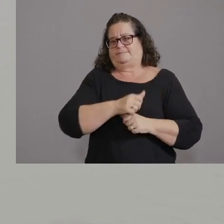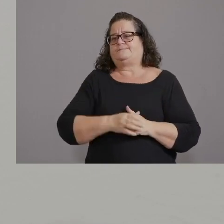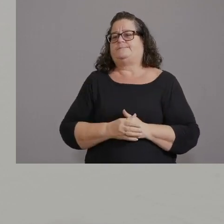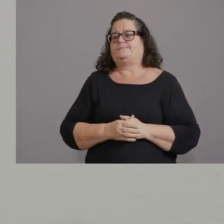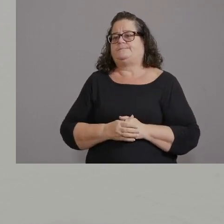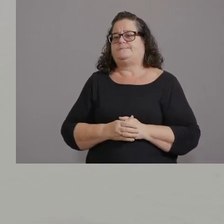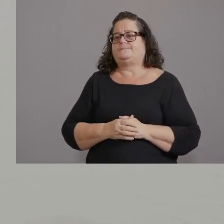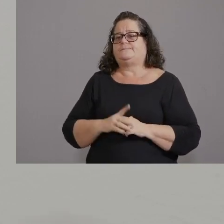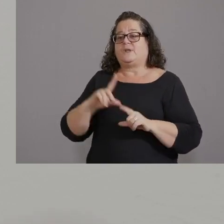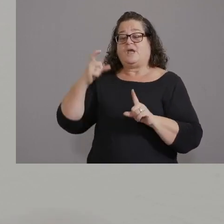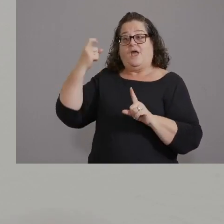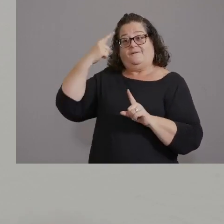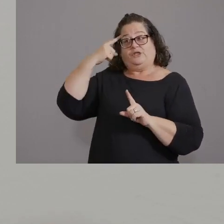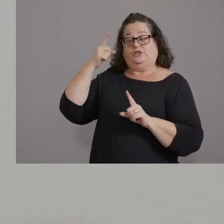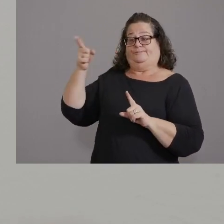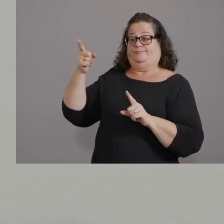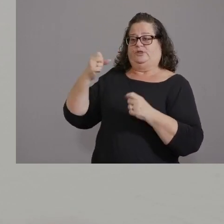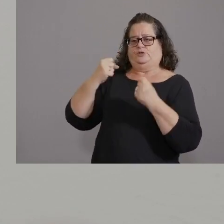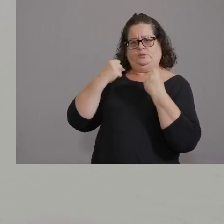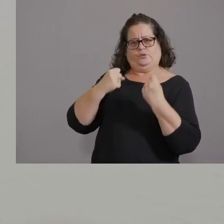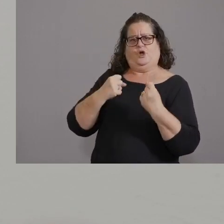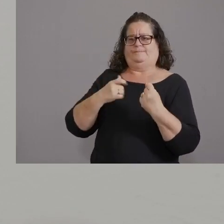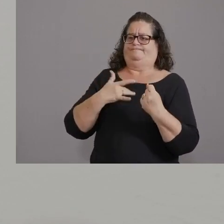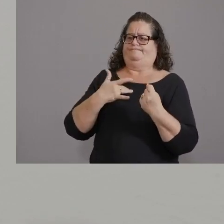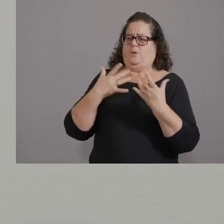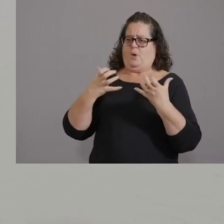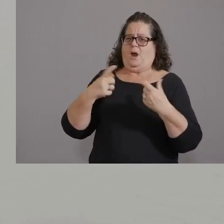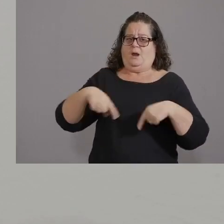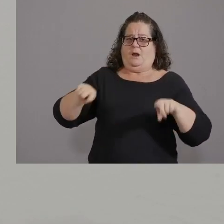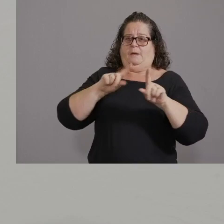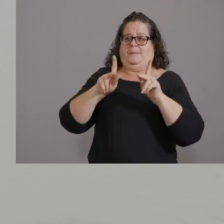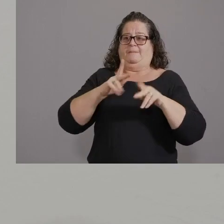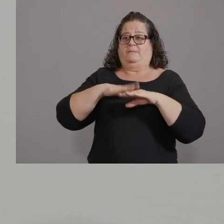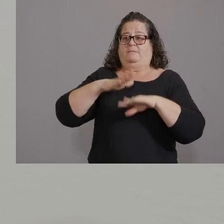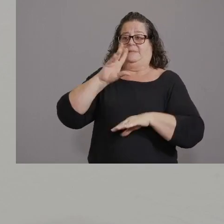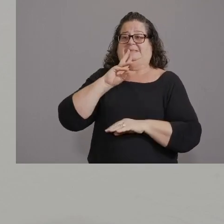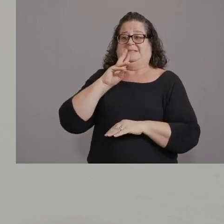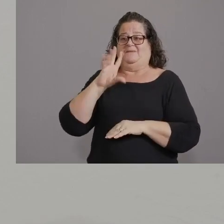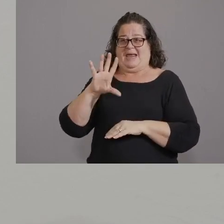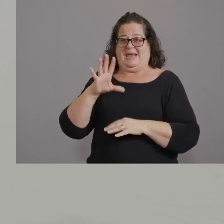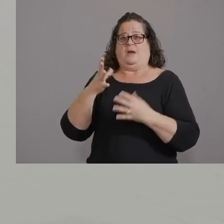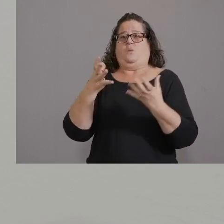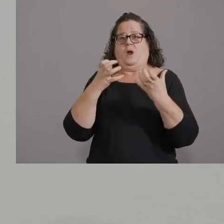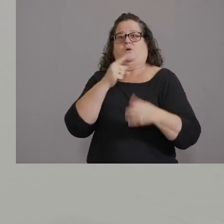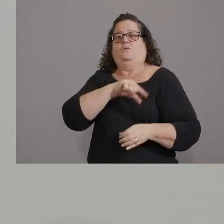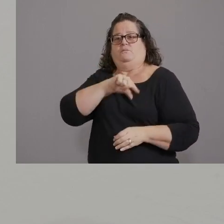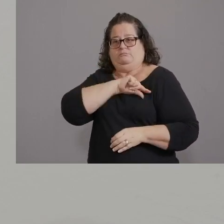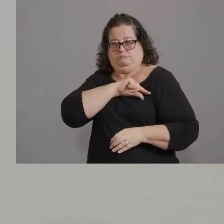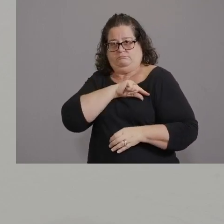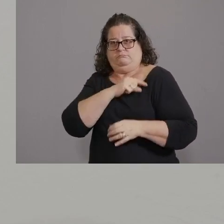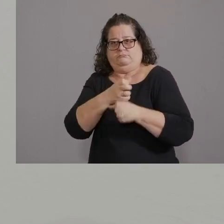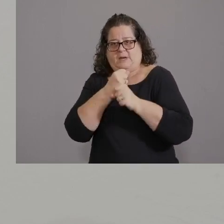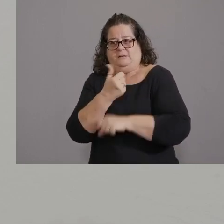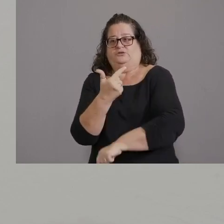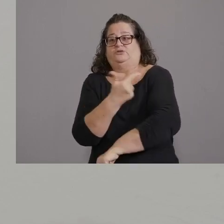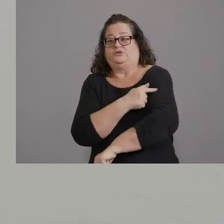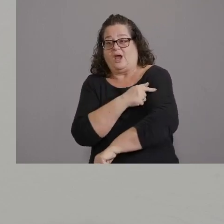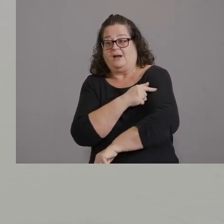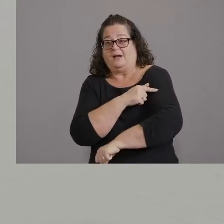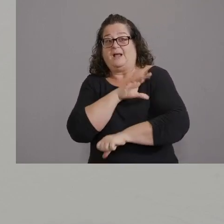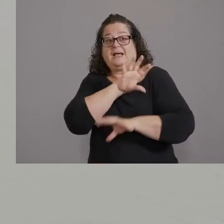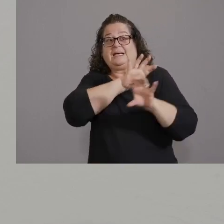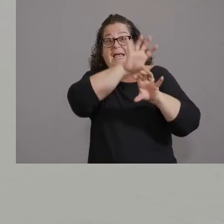the age of 65 to be eligible and to be available when those counties were ready to vaccinate